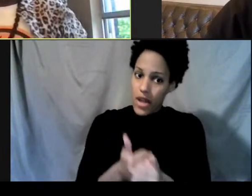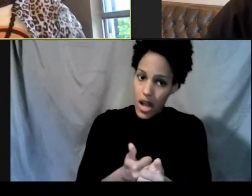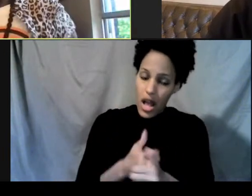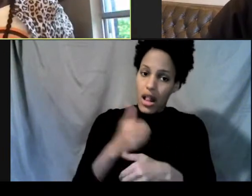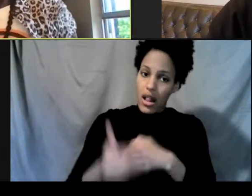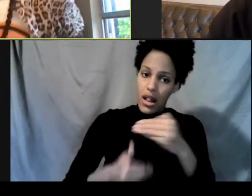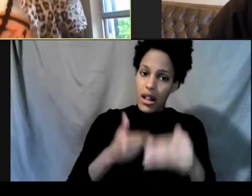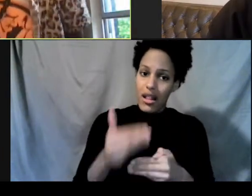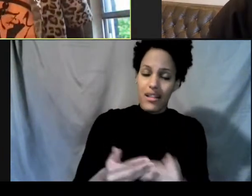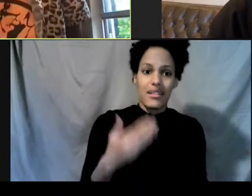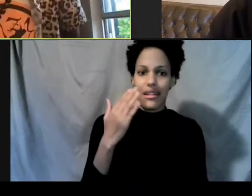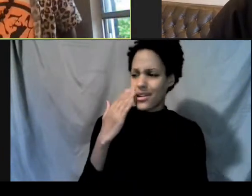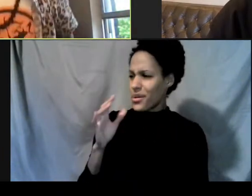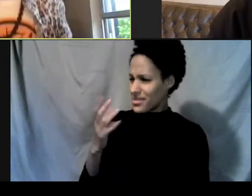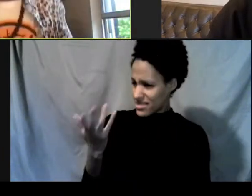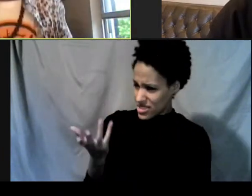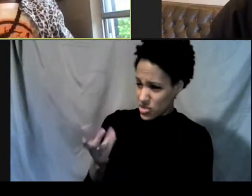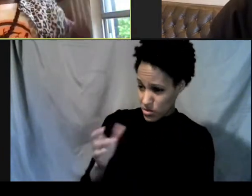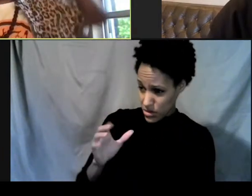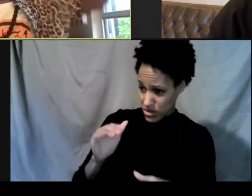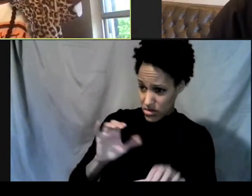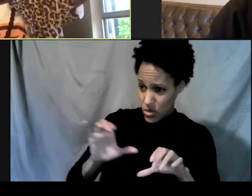long, but this is whack,